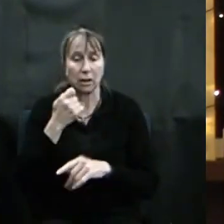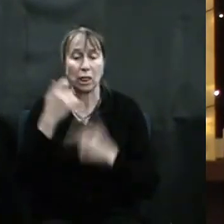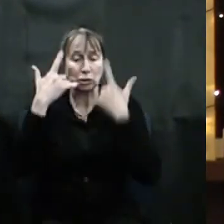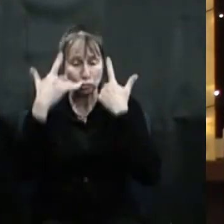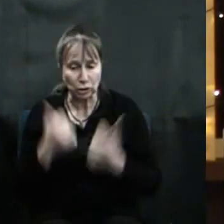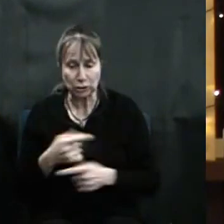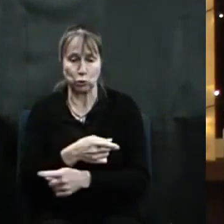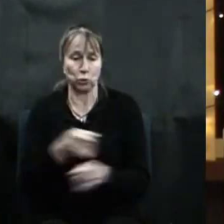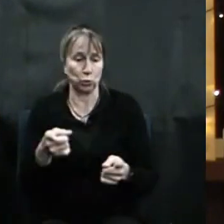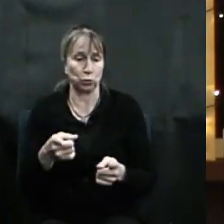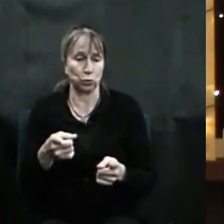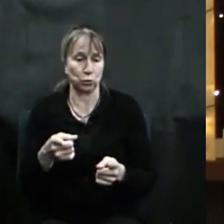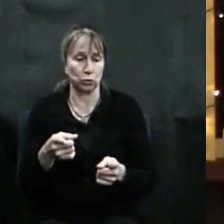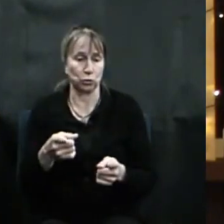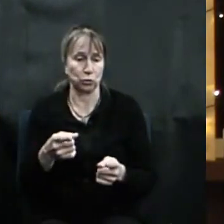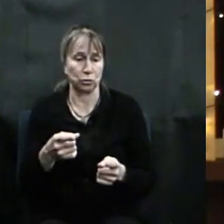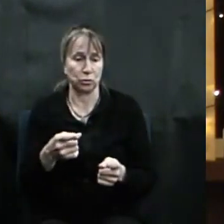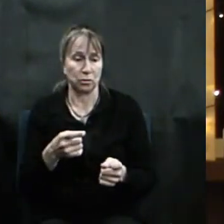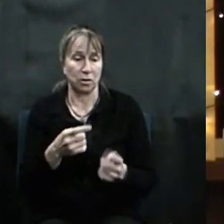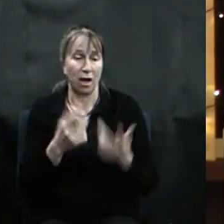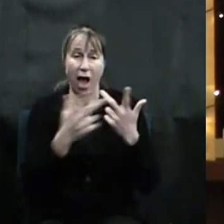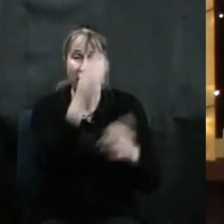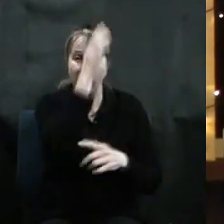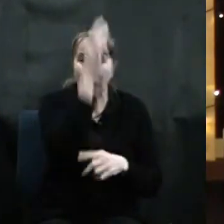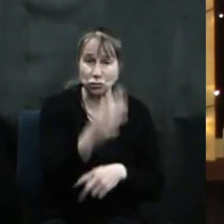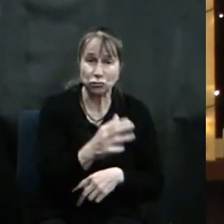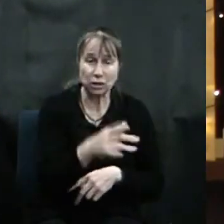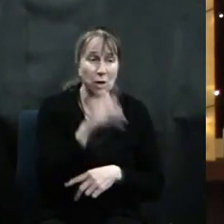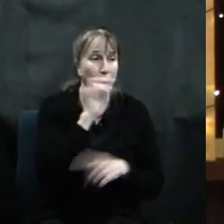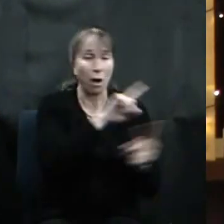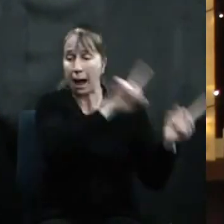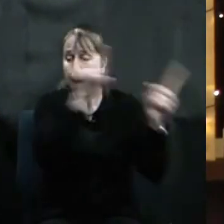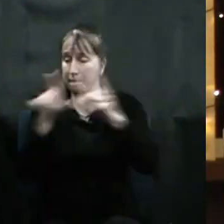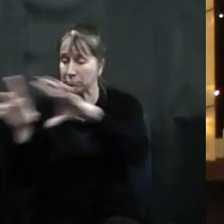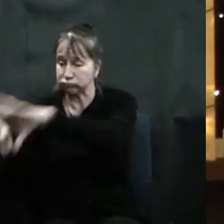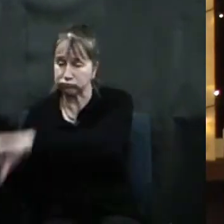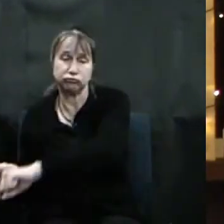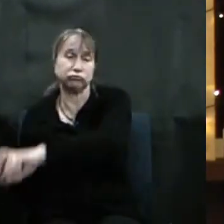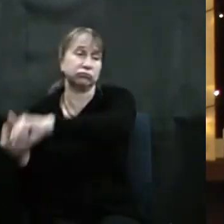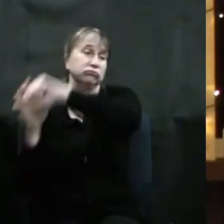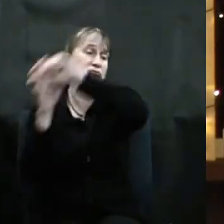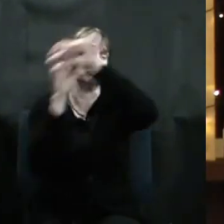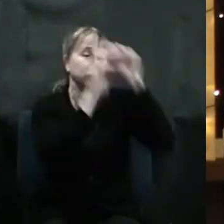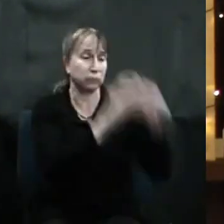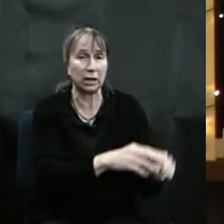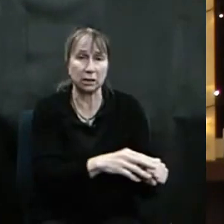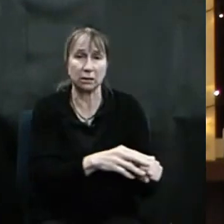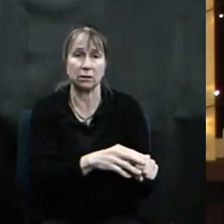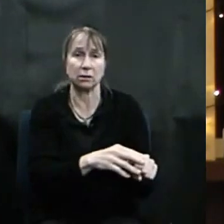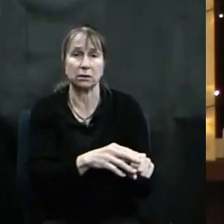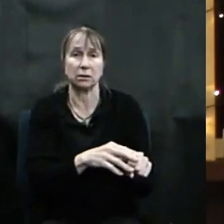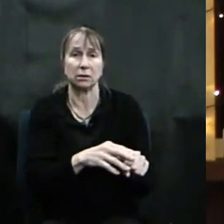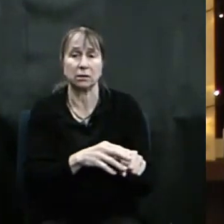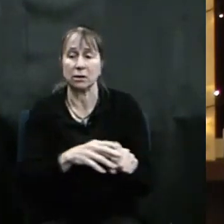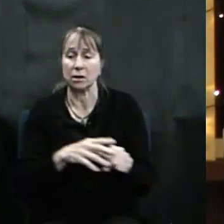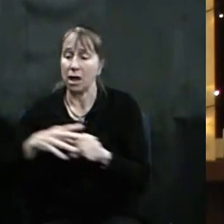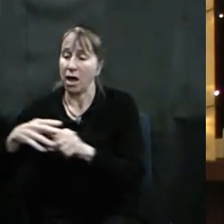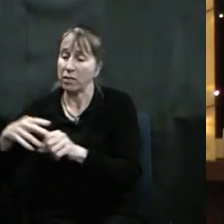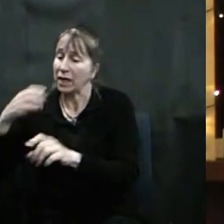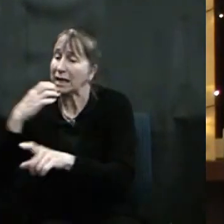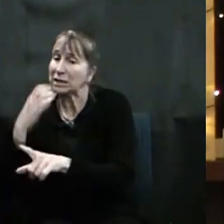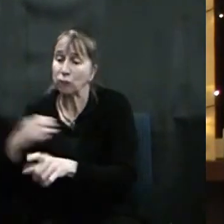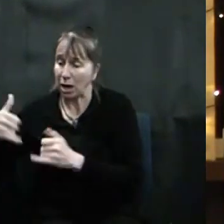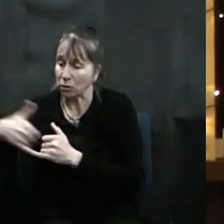you. You shall fall by the sword. I will judge you at the border of Israel, and you shall know that I